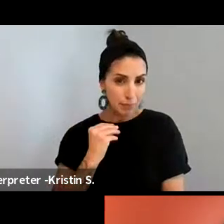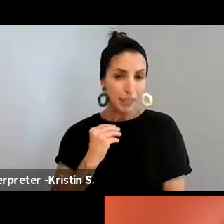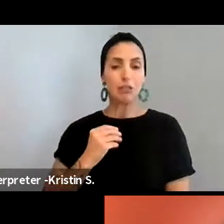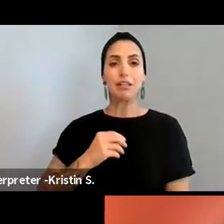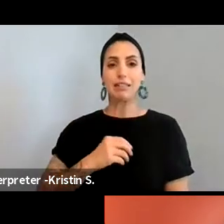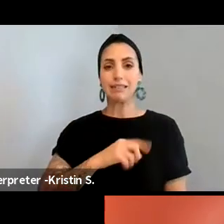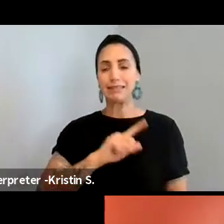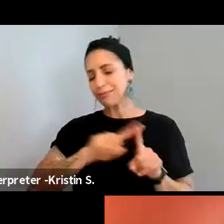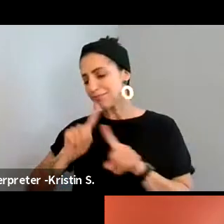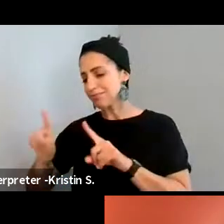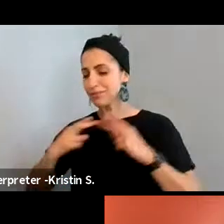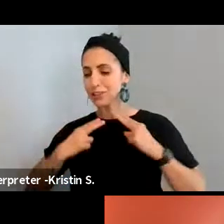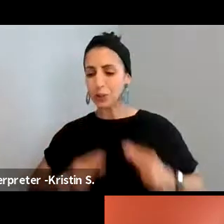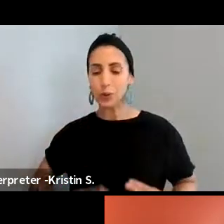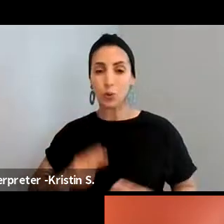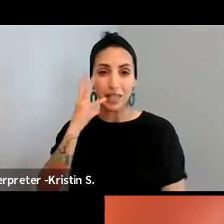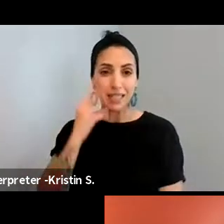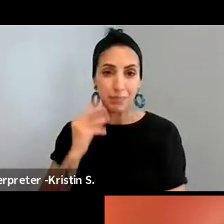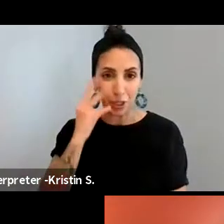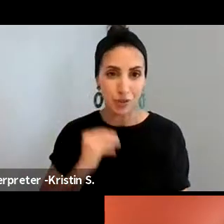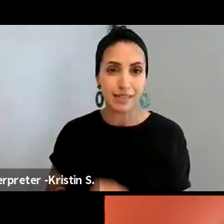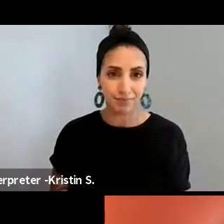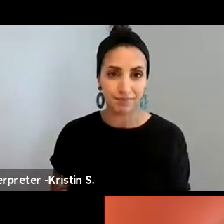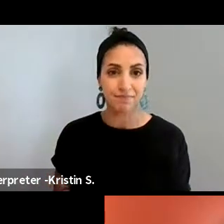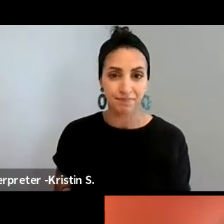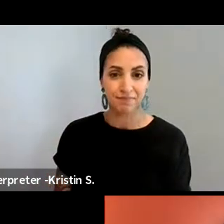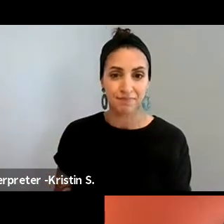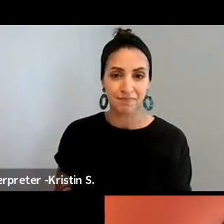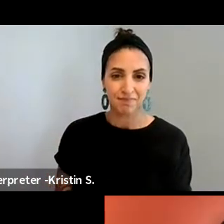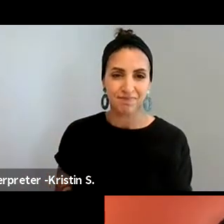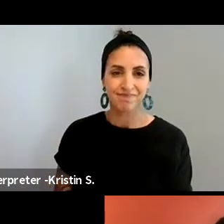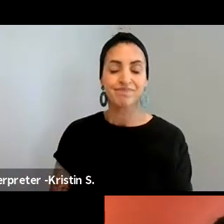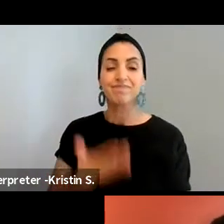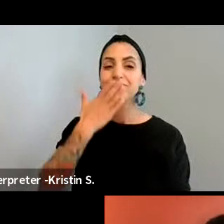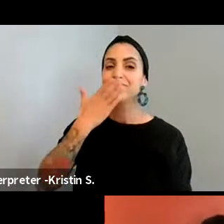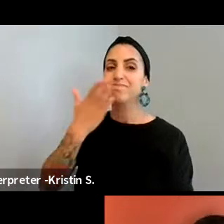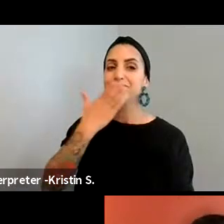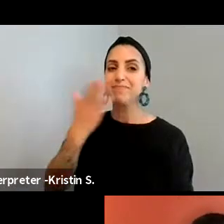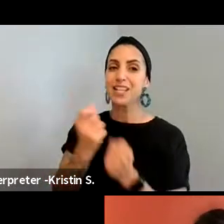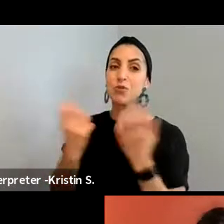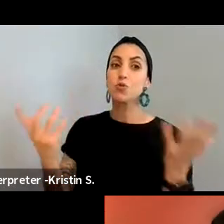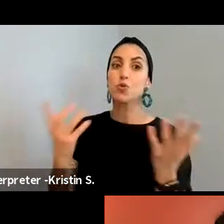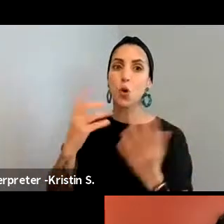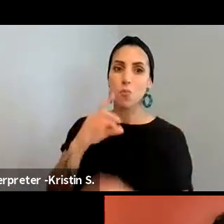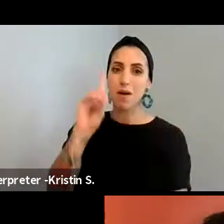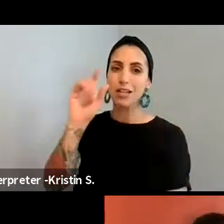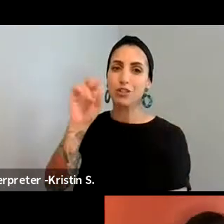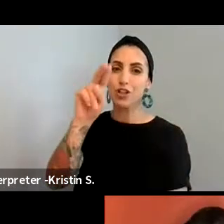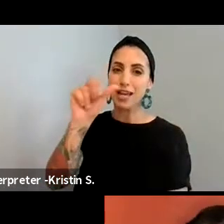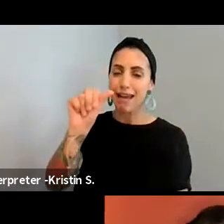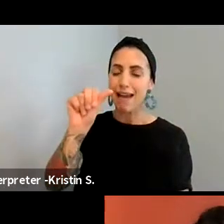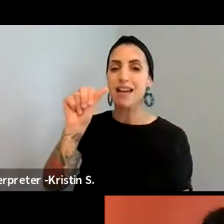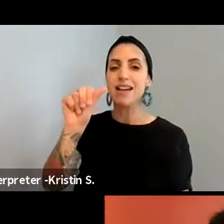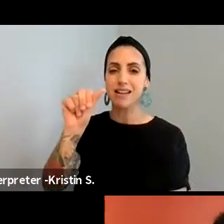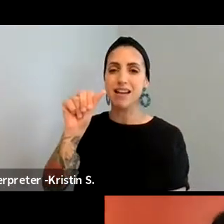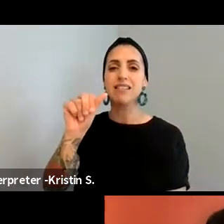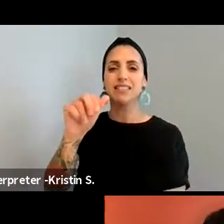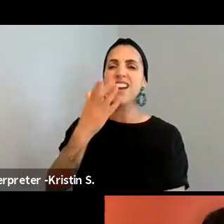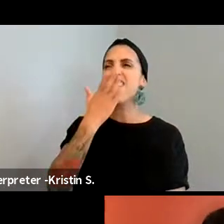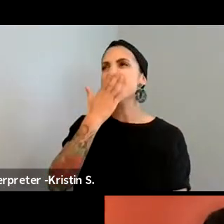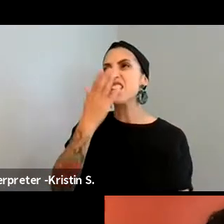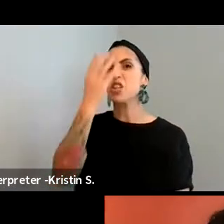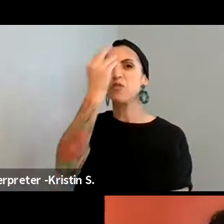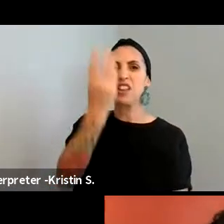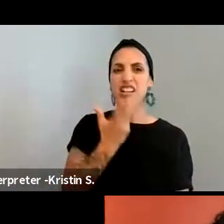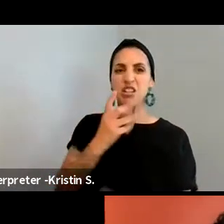that we all go through. Thank you so much, Diana. Thank you for that. And thank you for telling us a little bit about the